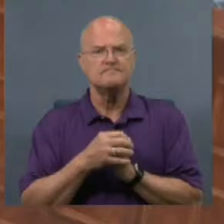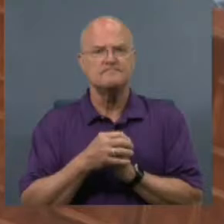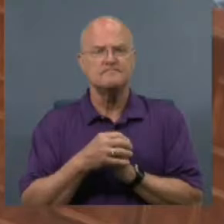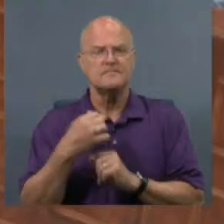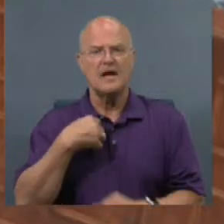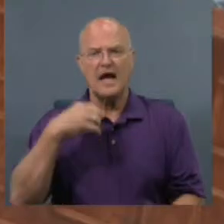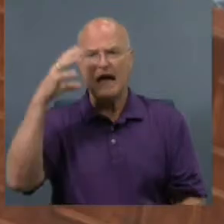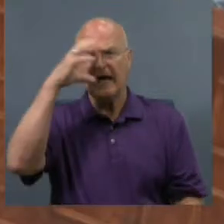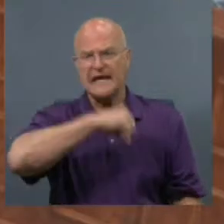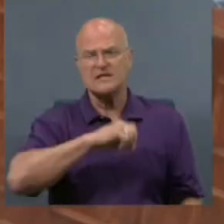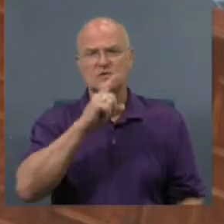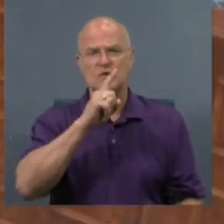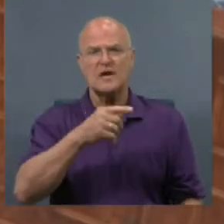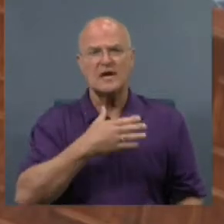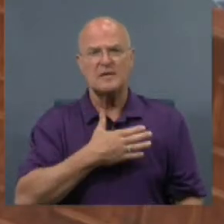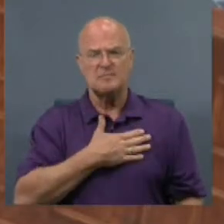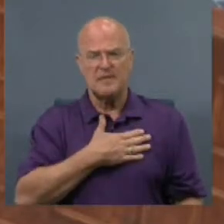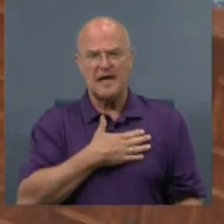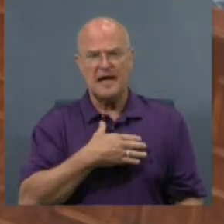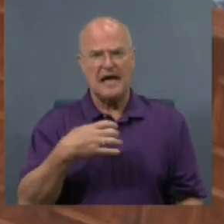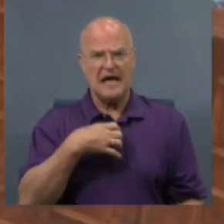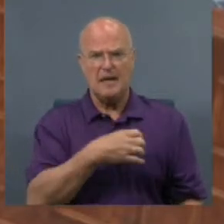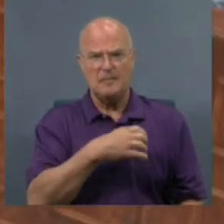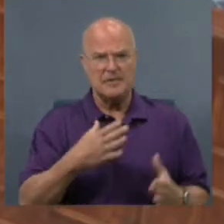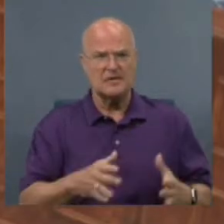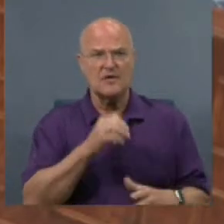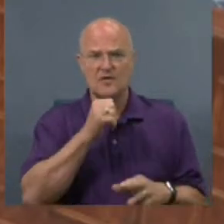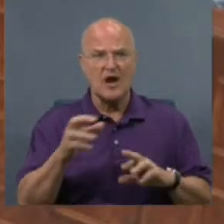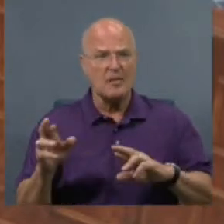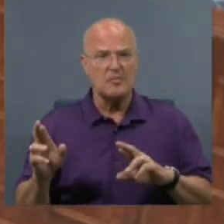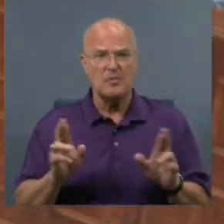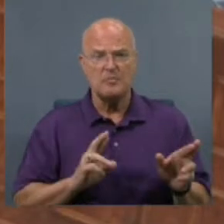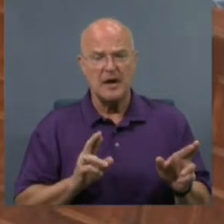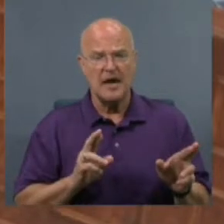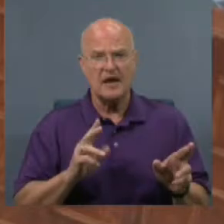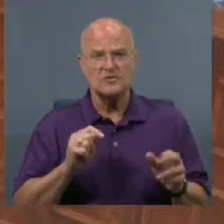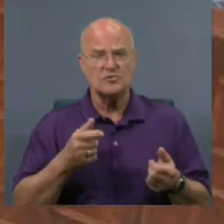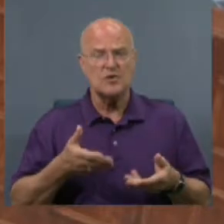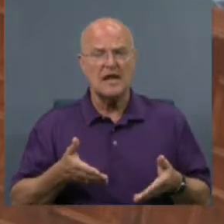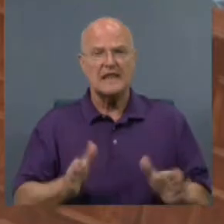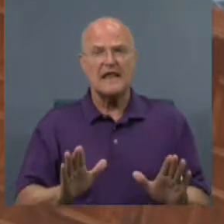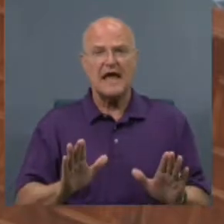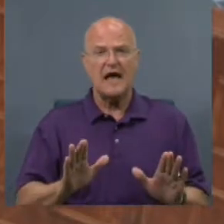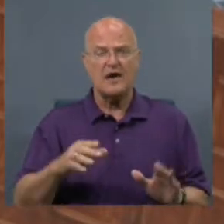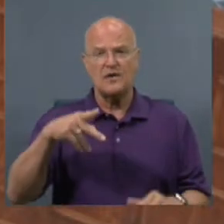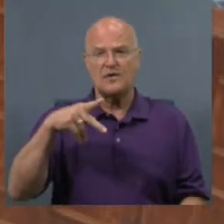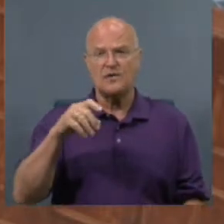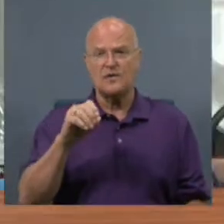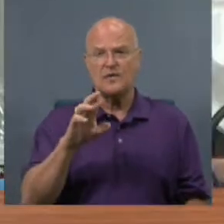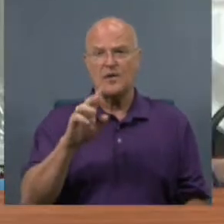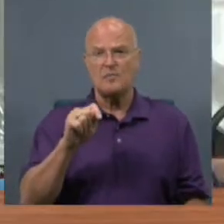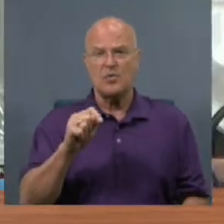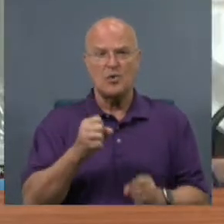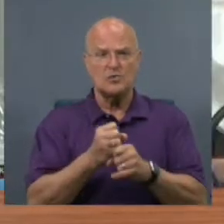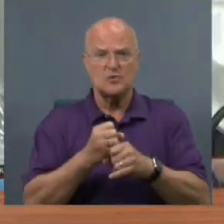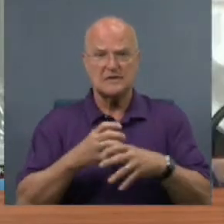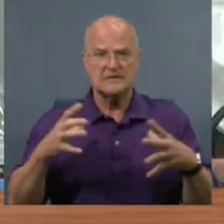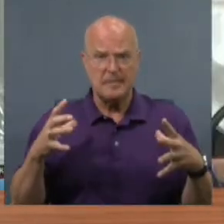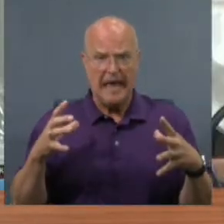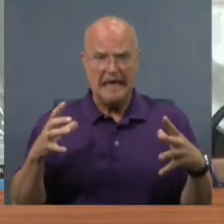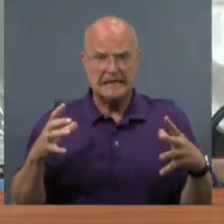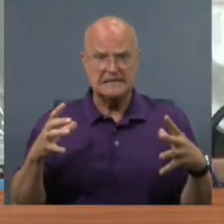I guess this is really to my fellow commissioners. If we're not prepared to allow our port to expand,